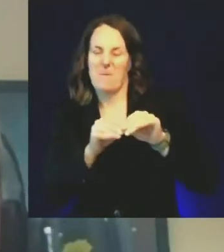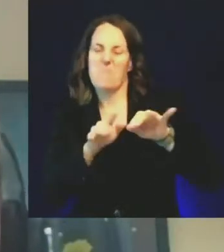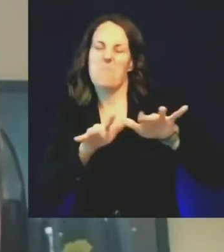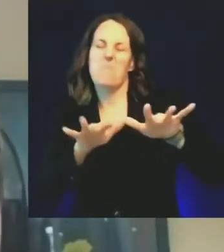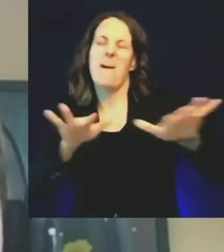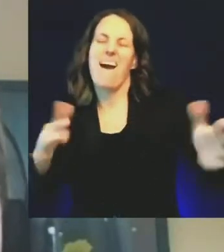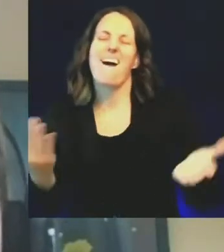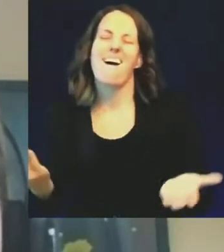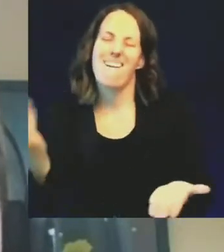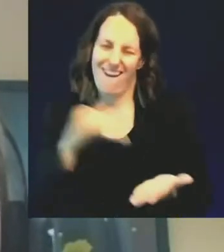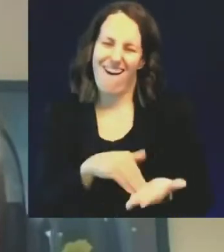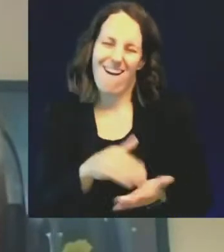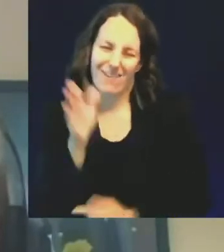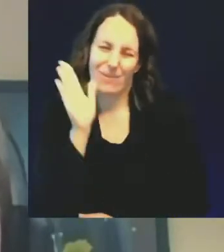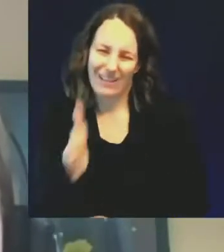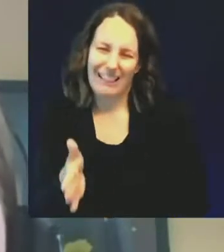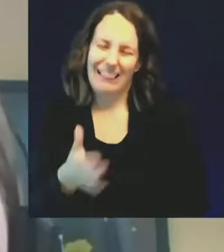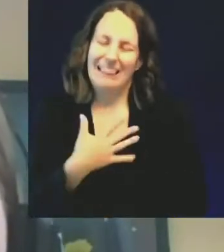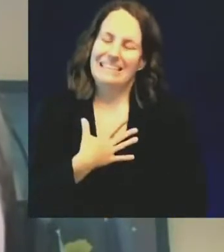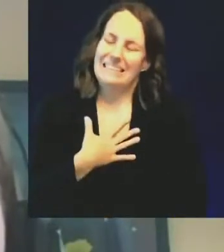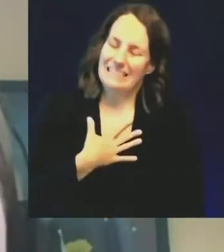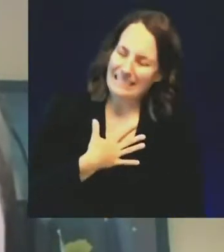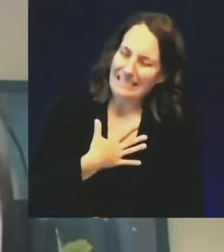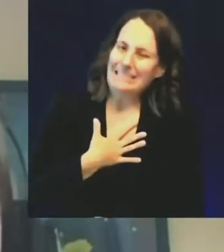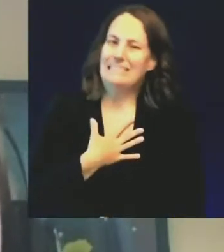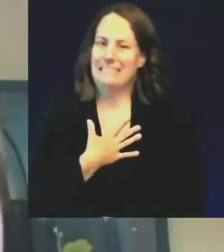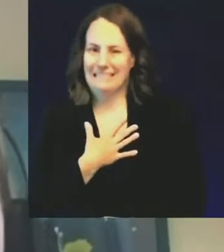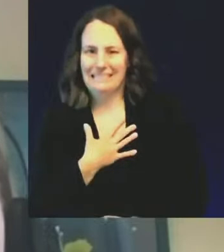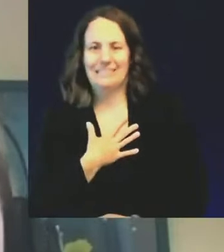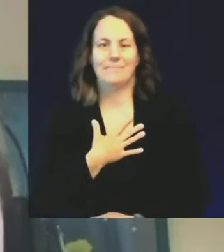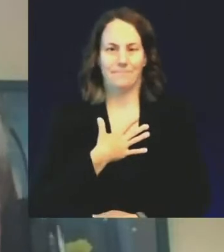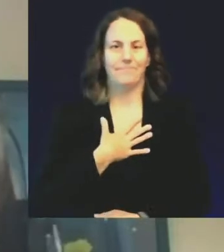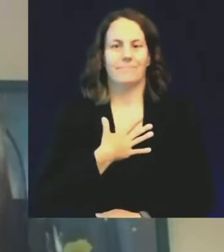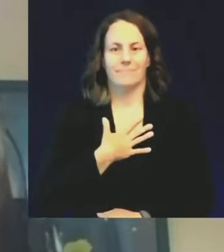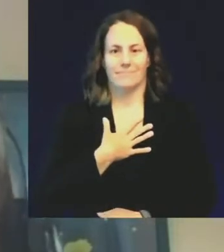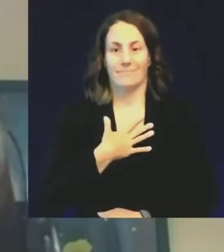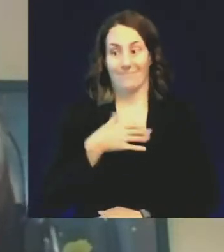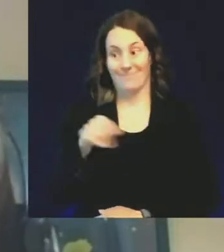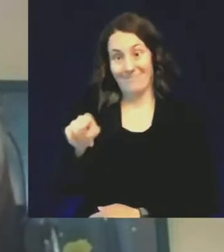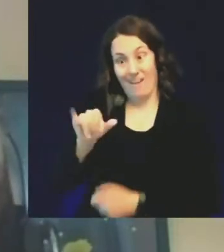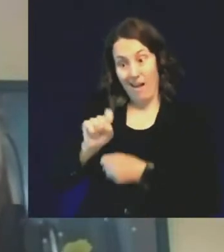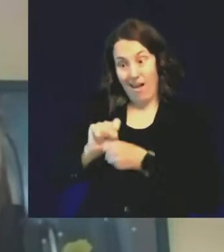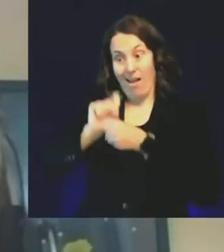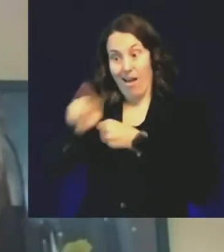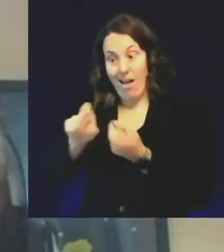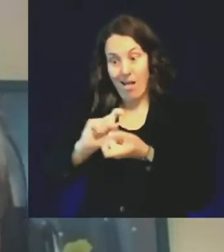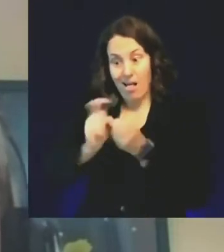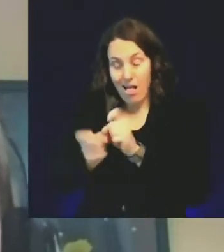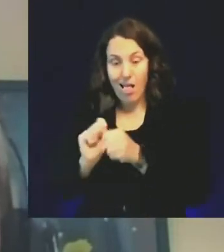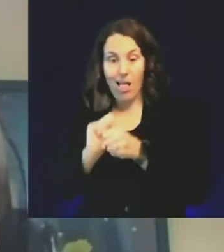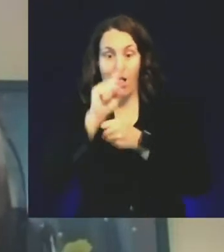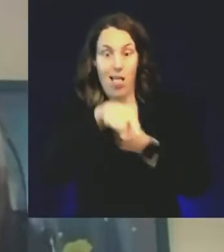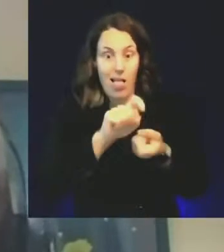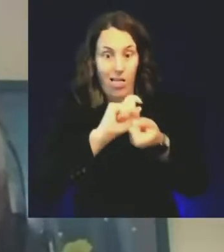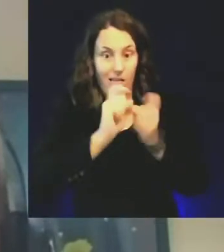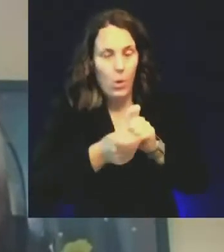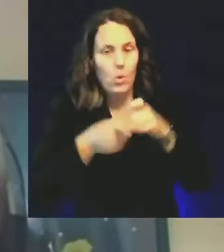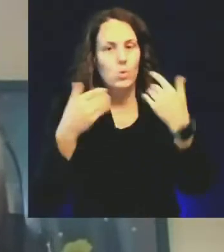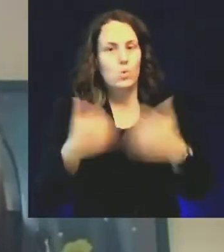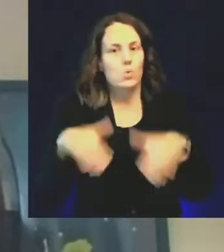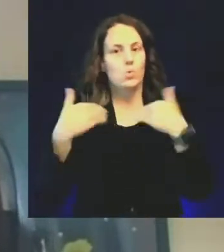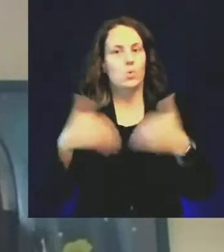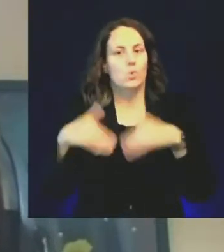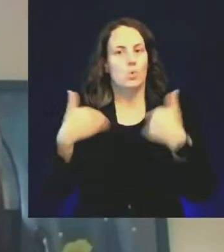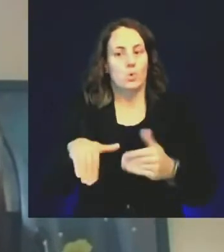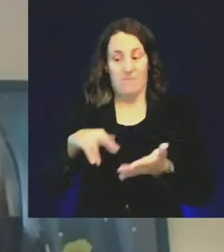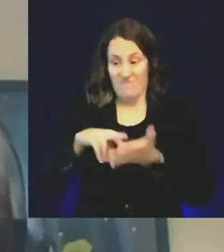as sensitive to the vaccines that we have. So what I would say to people who are anxious is please talk to